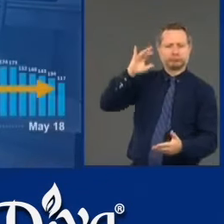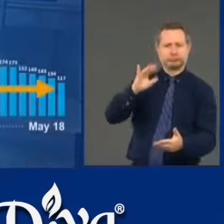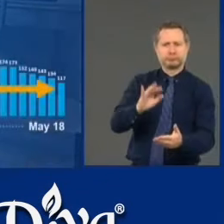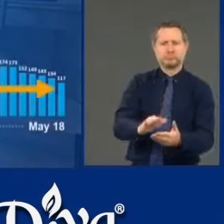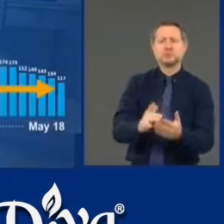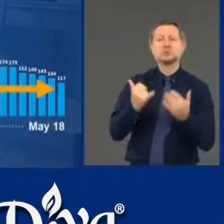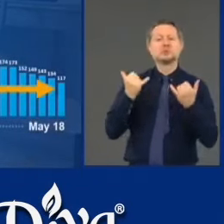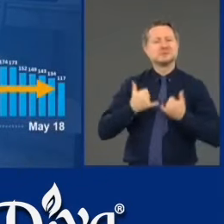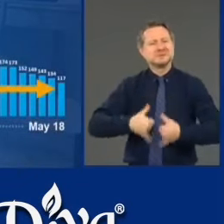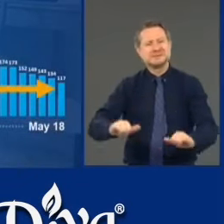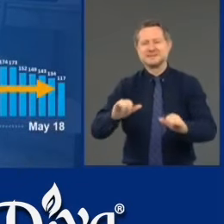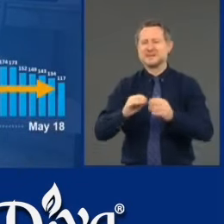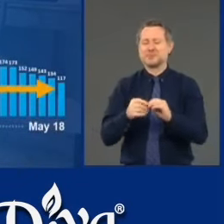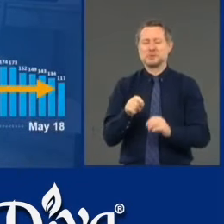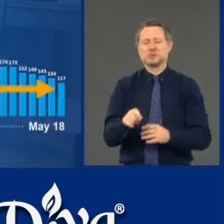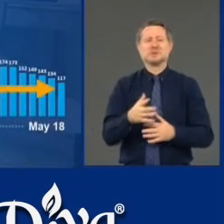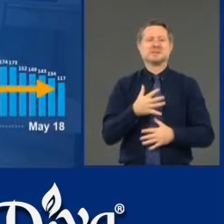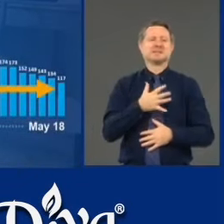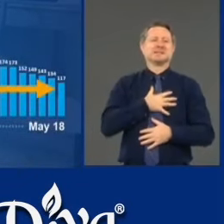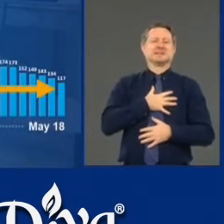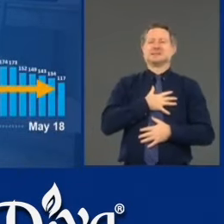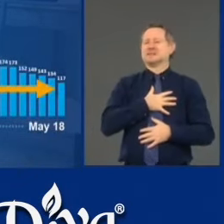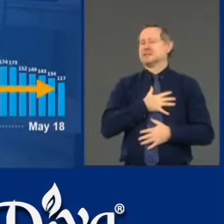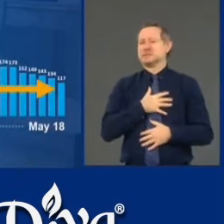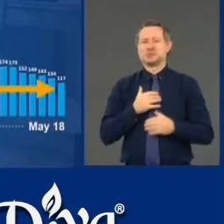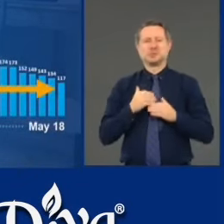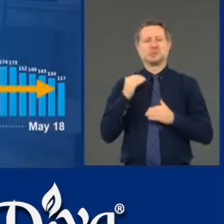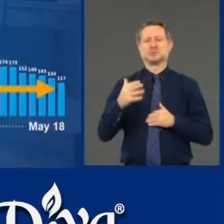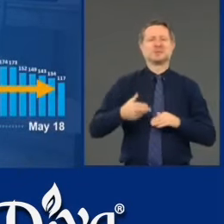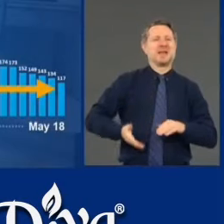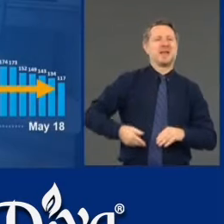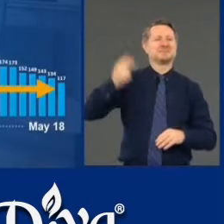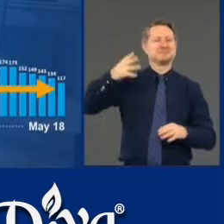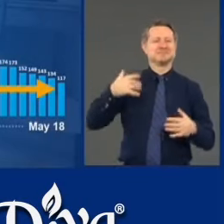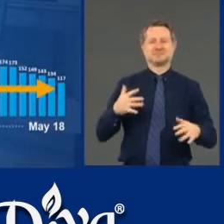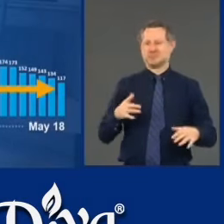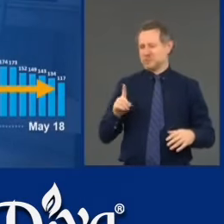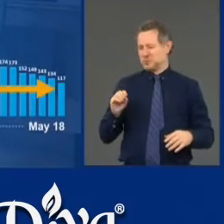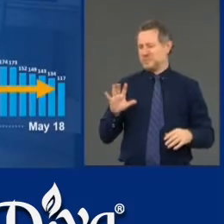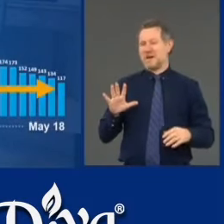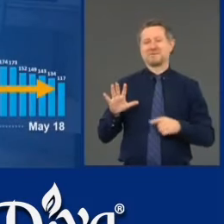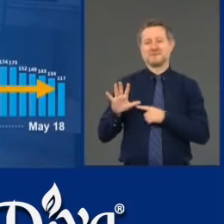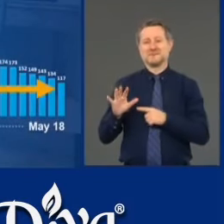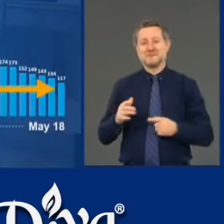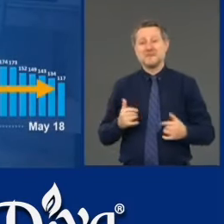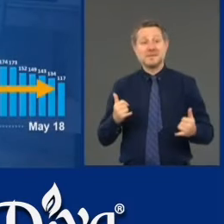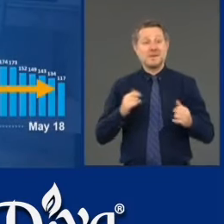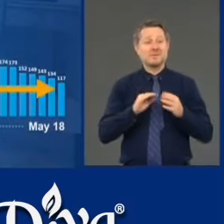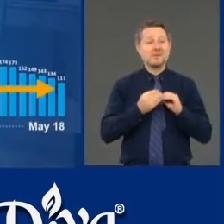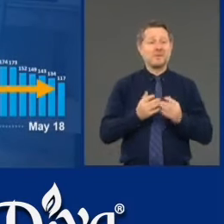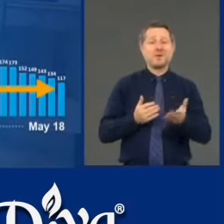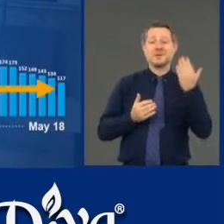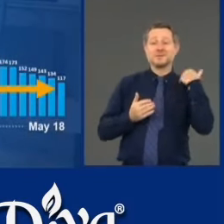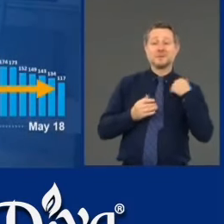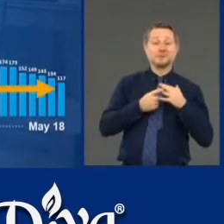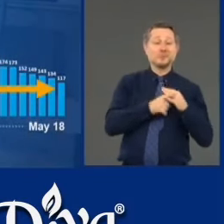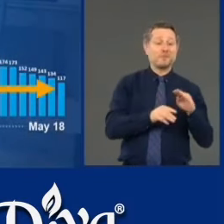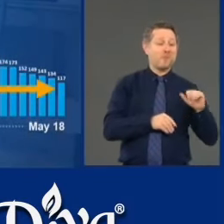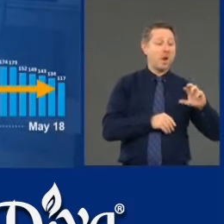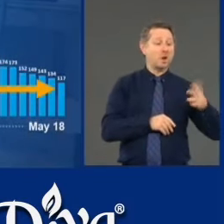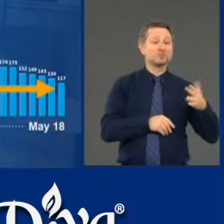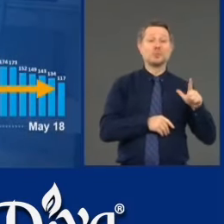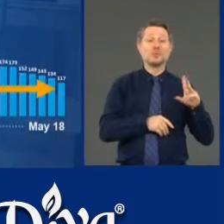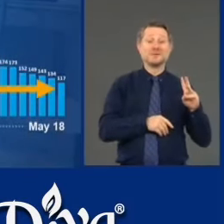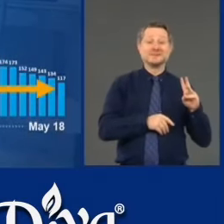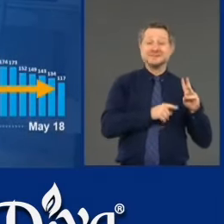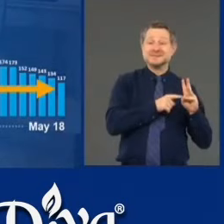high. We are basically back to where we started before this tragedy